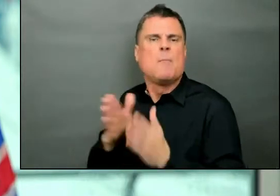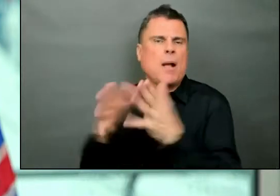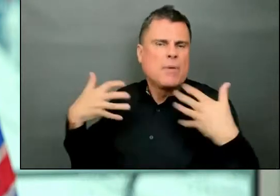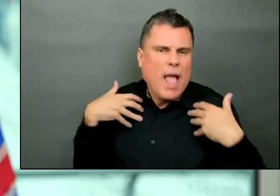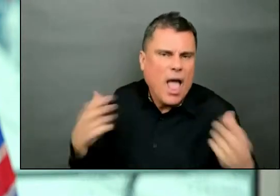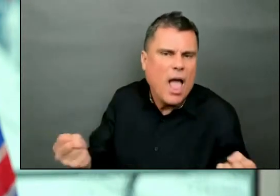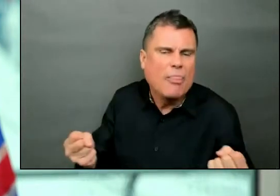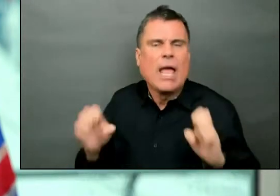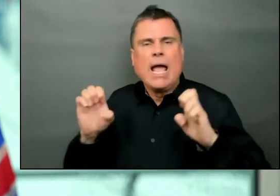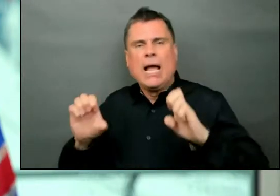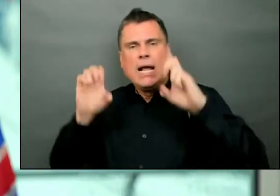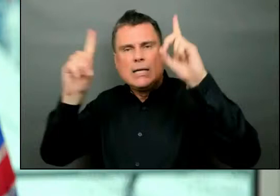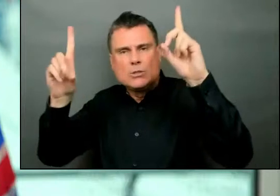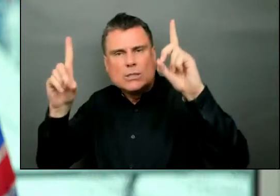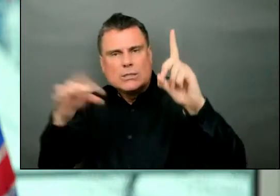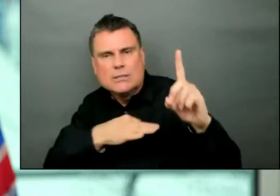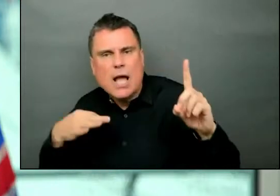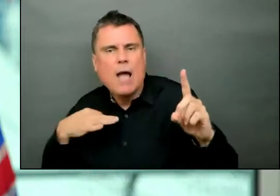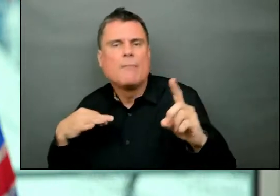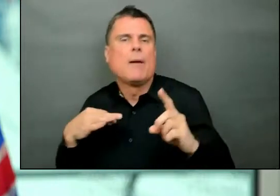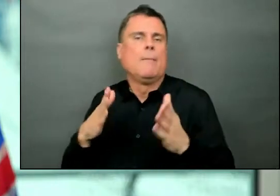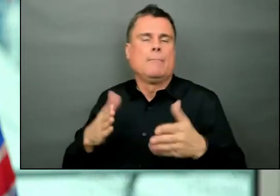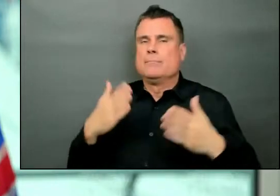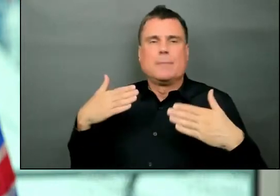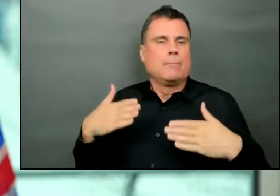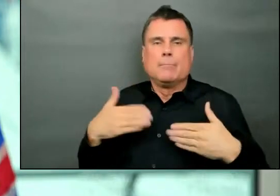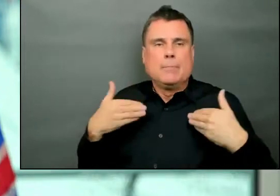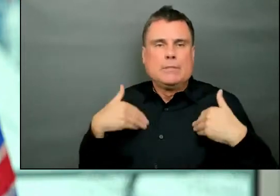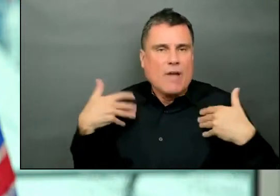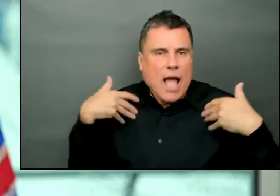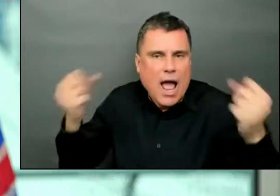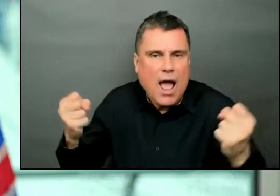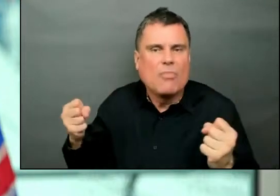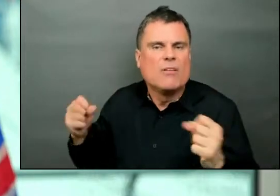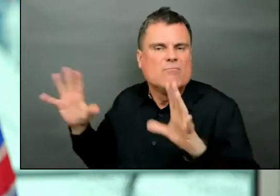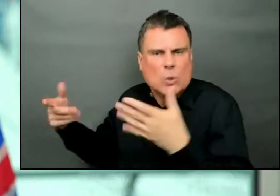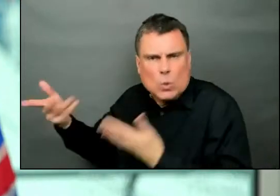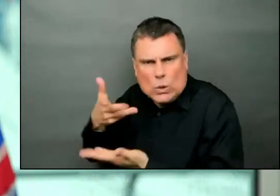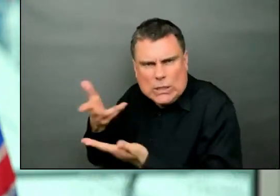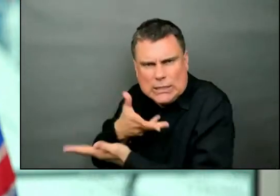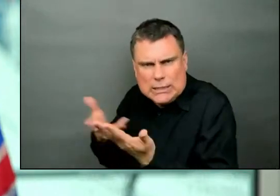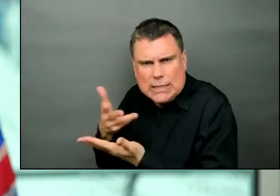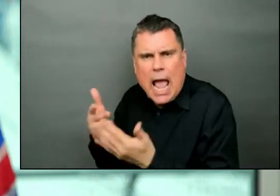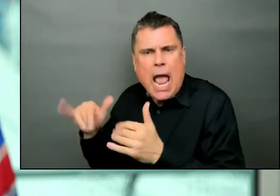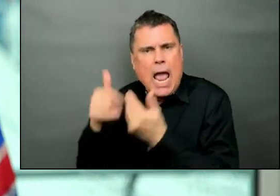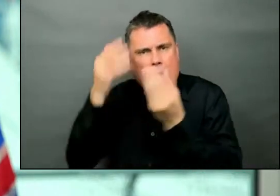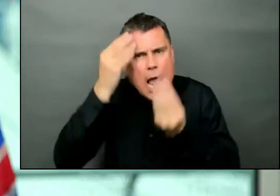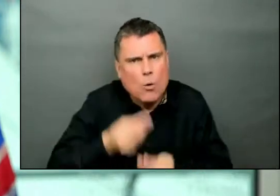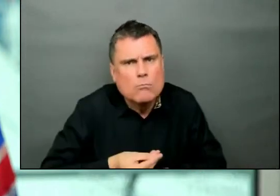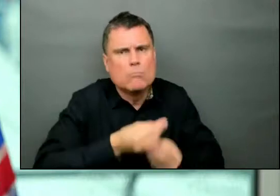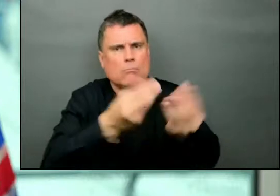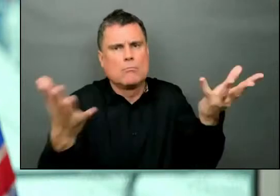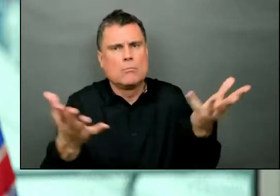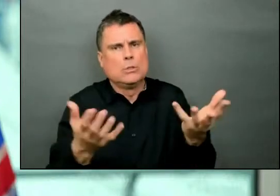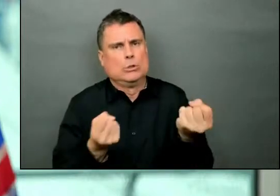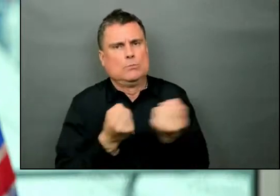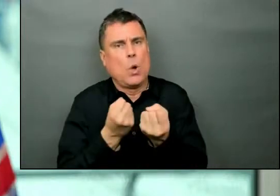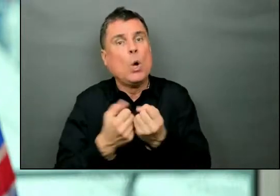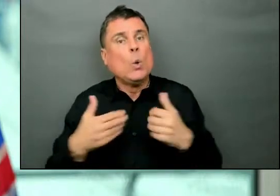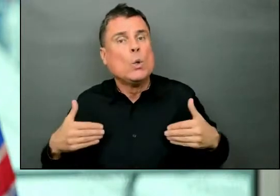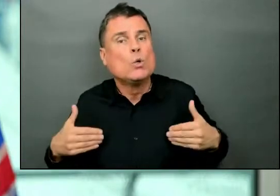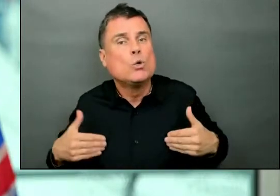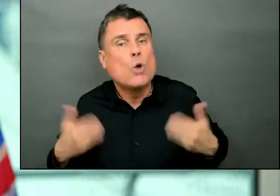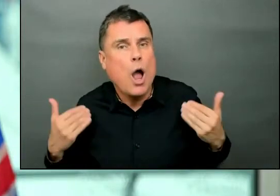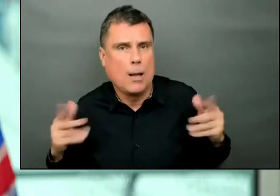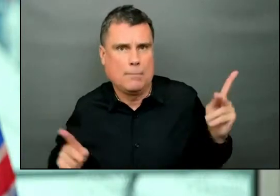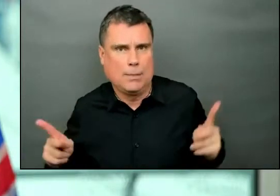the ministries about, how can we support particularly young people to have safe opportunities